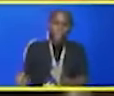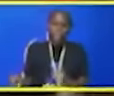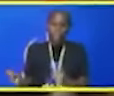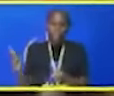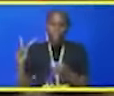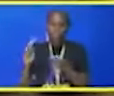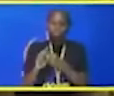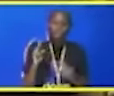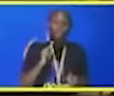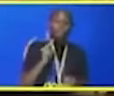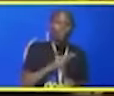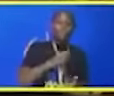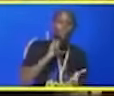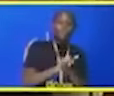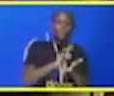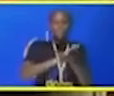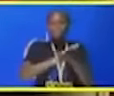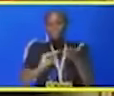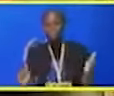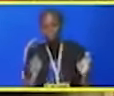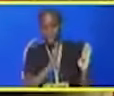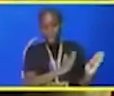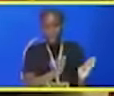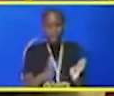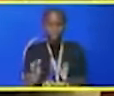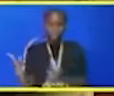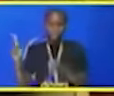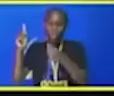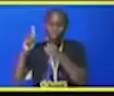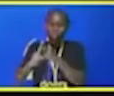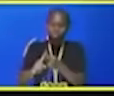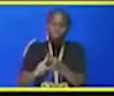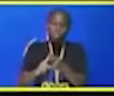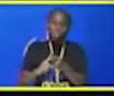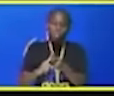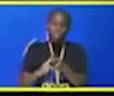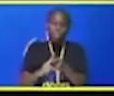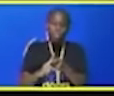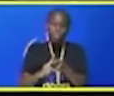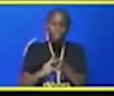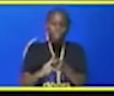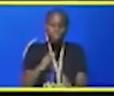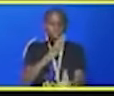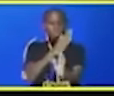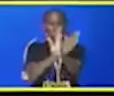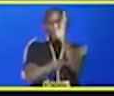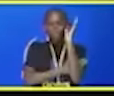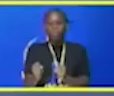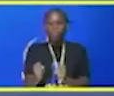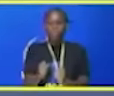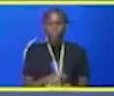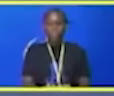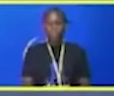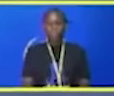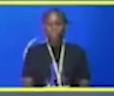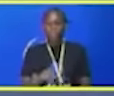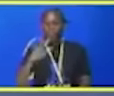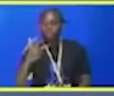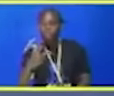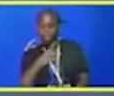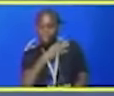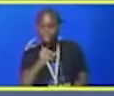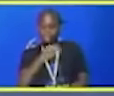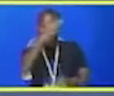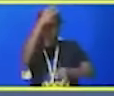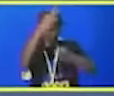who believe, according to the working of his mighty power. Watch this. The third that has been